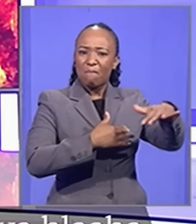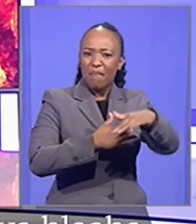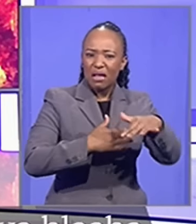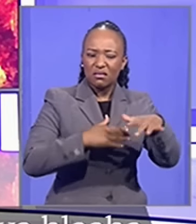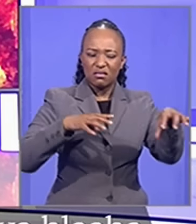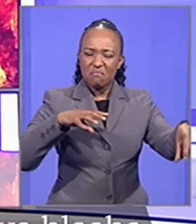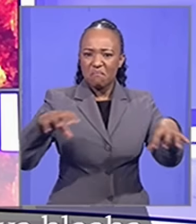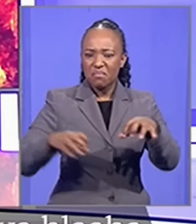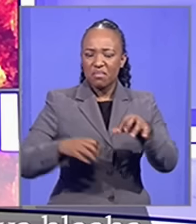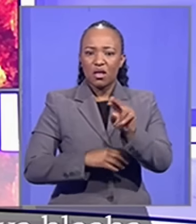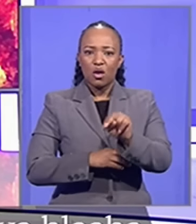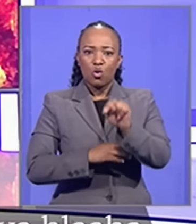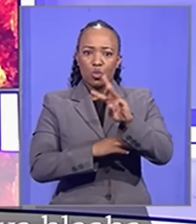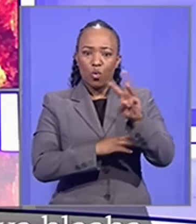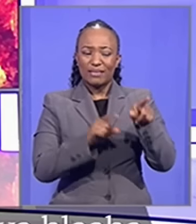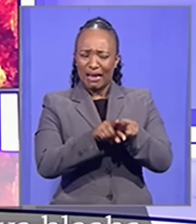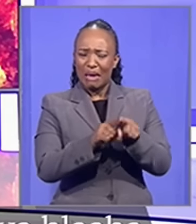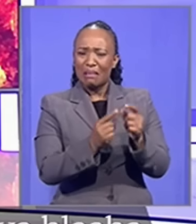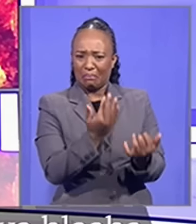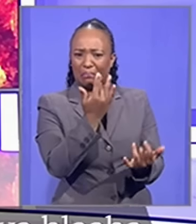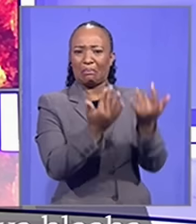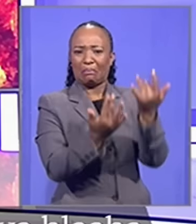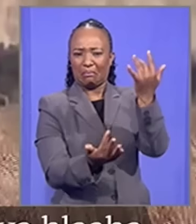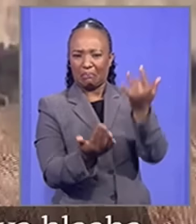ho kenyeletsa le North West.